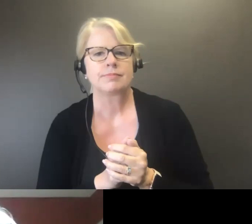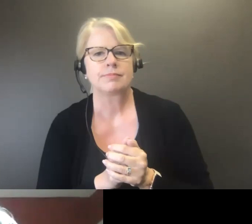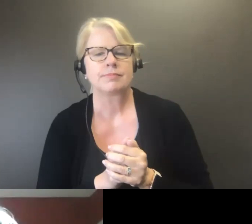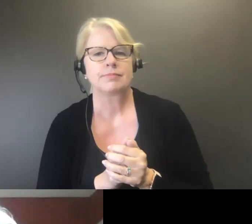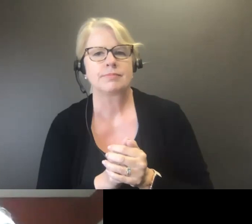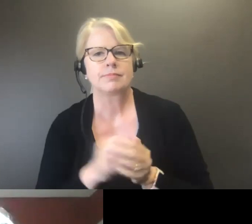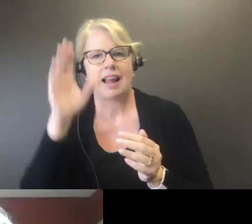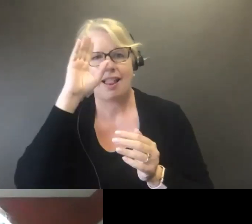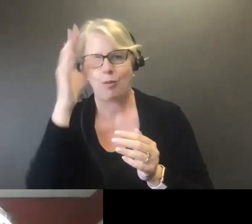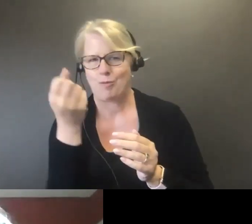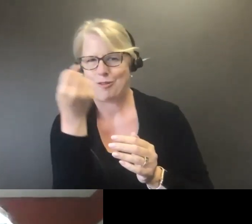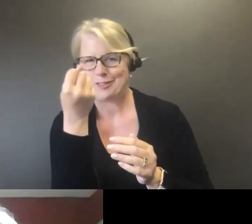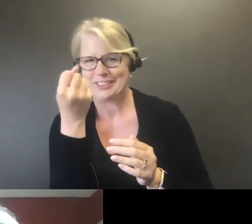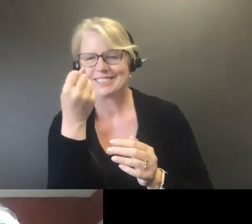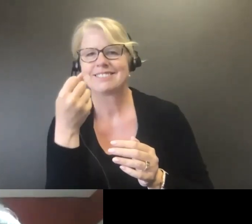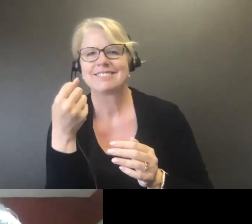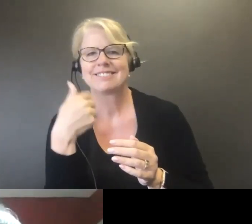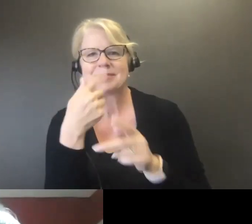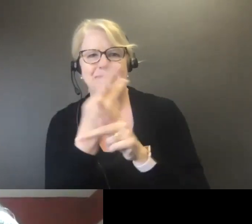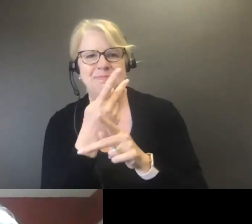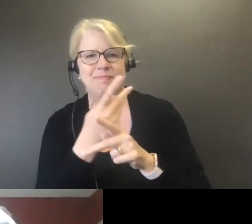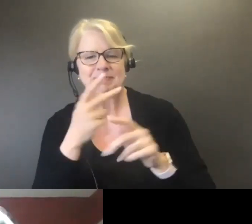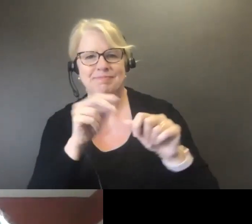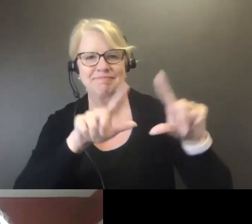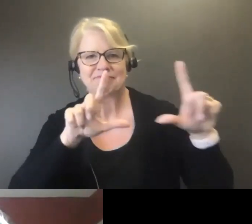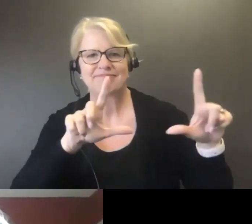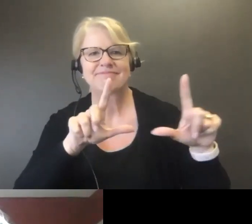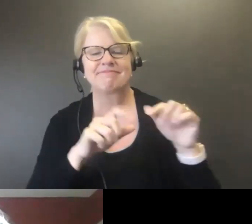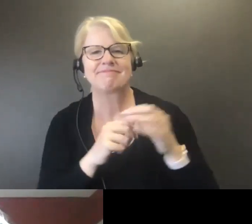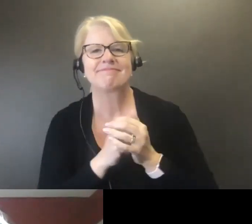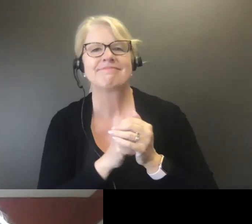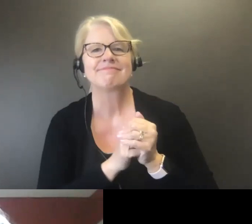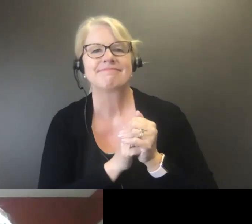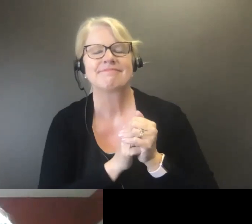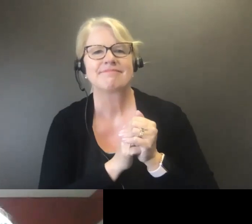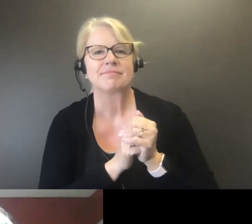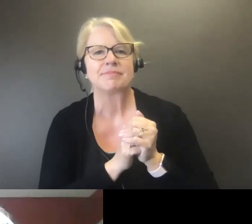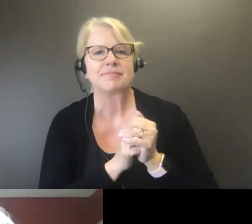Hello, just give me 1 second and I will be right there.